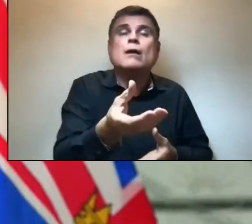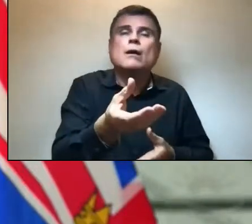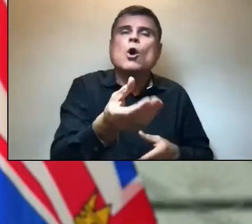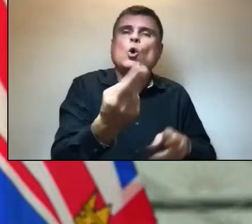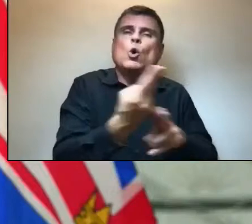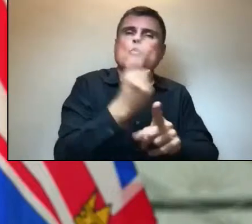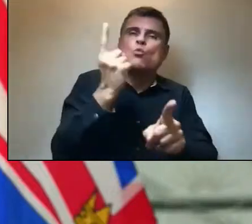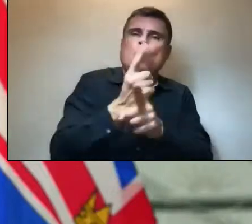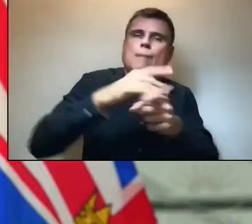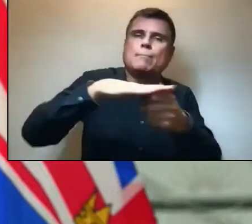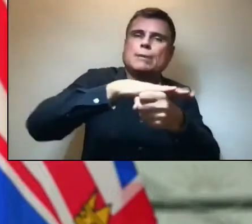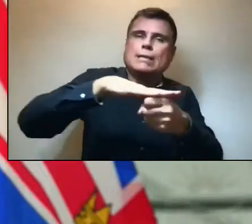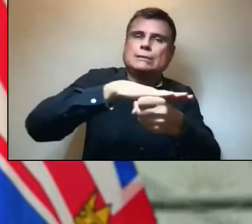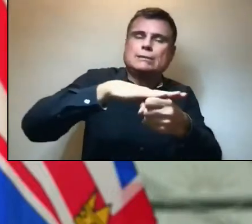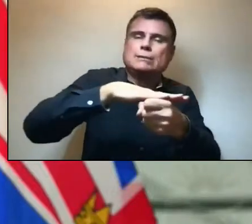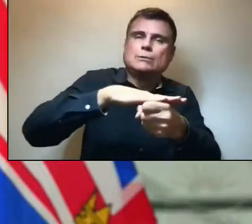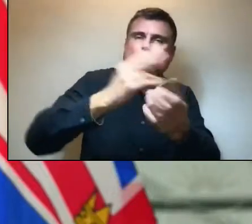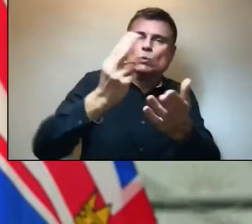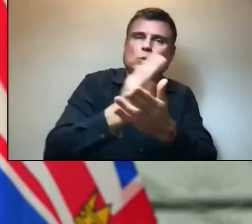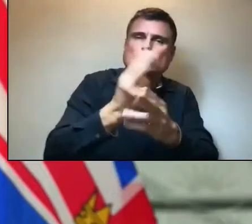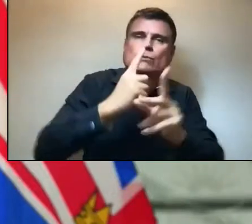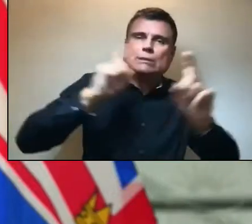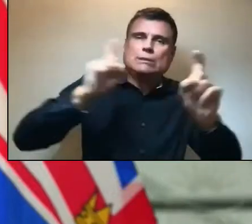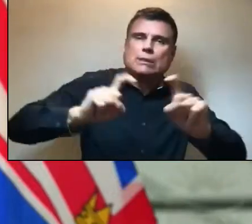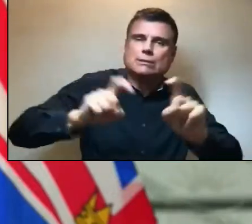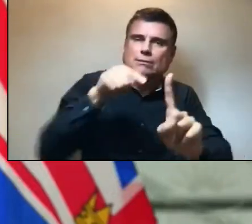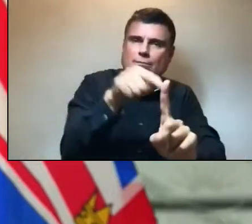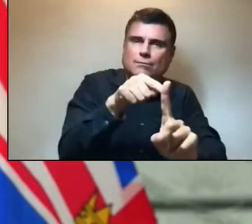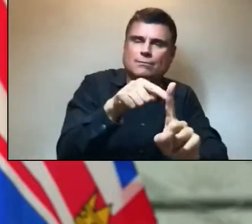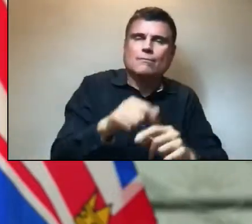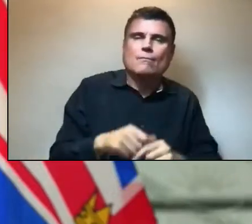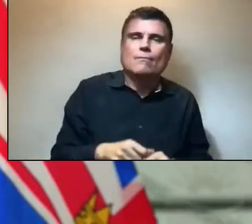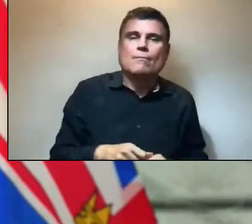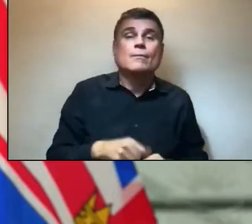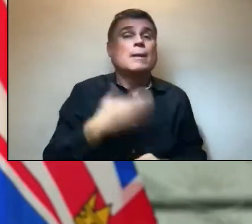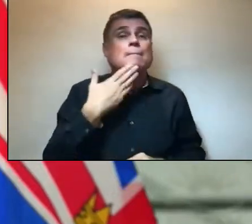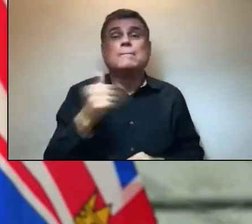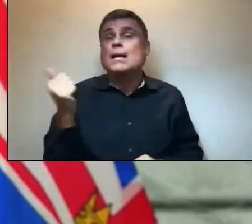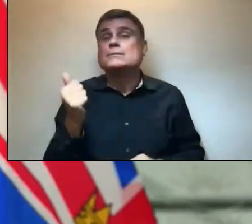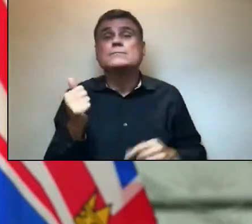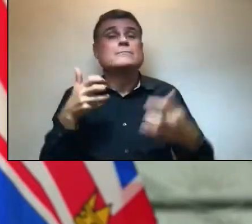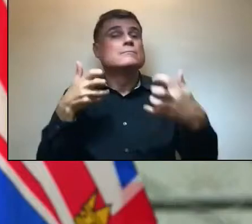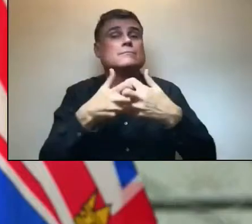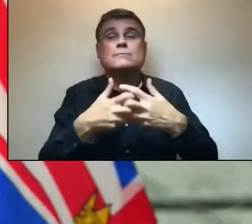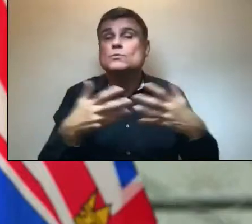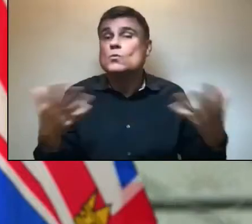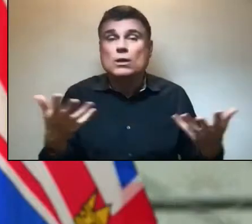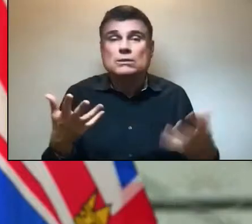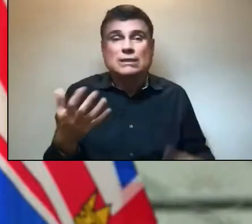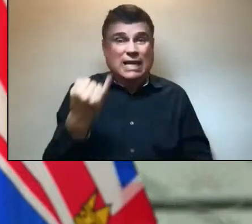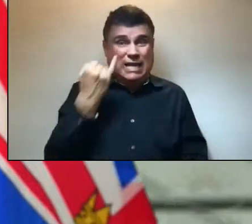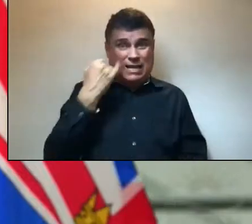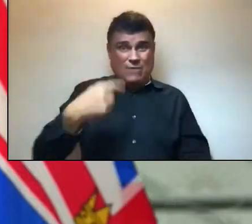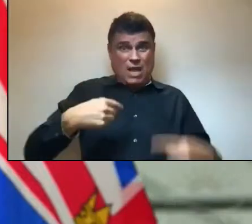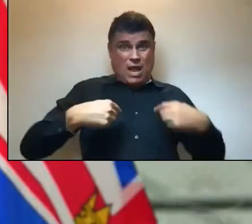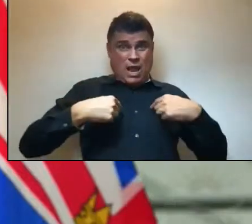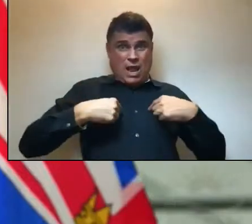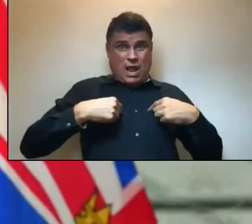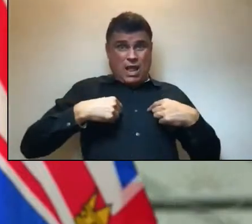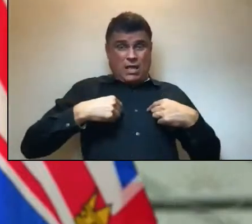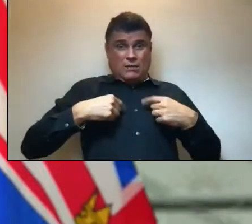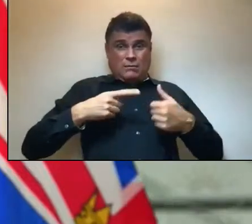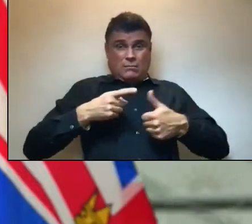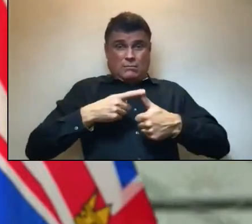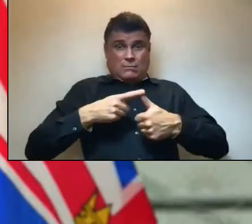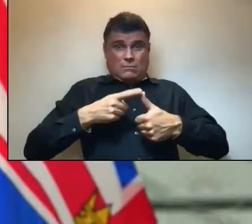I mentioned before is it really, they work best if you're doing them in serial testing, so testing every second day after